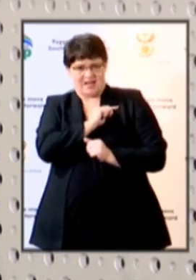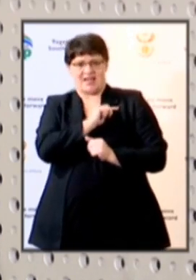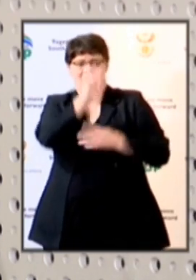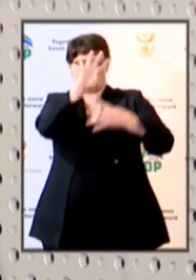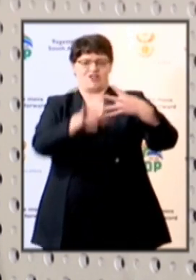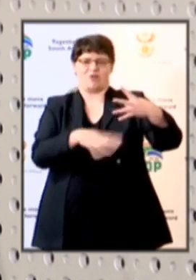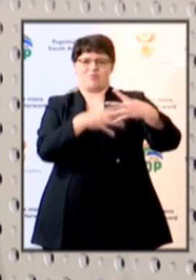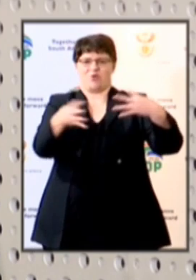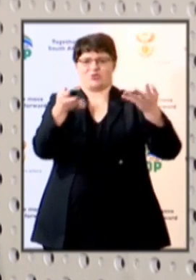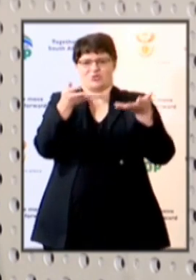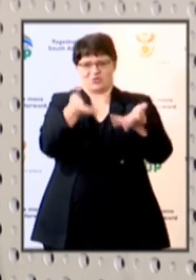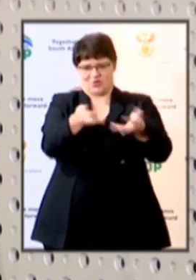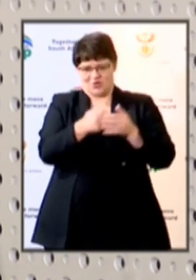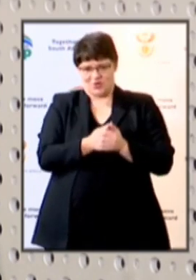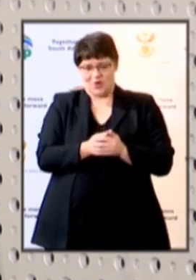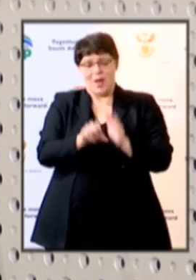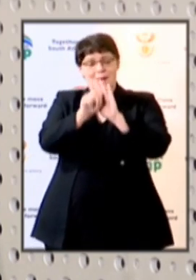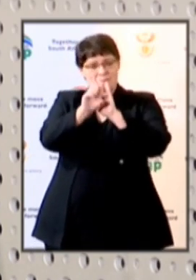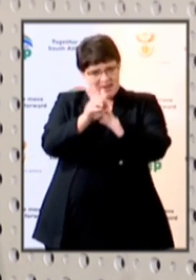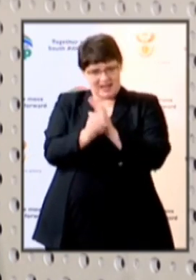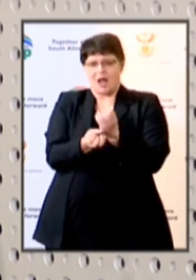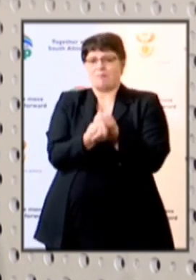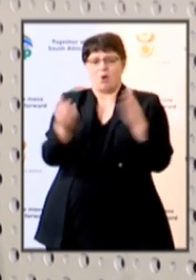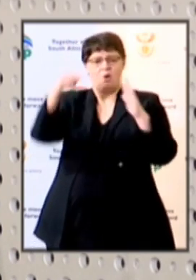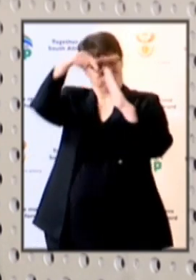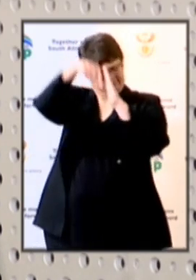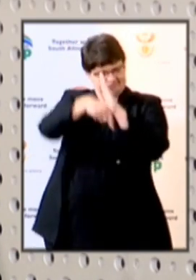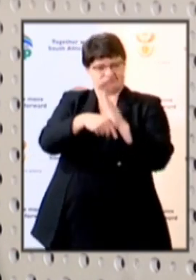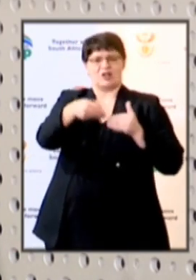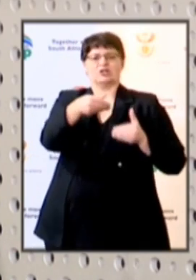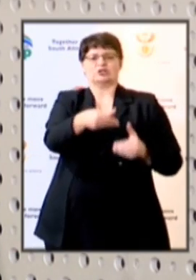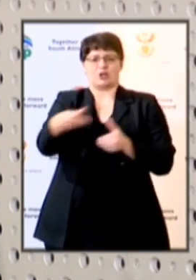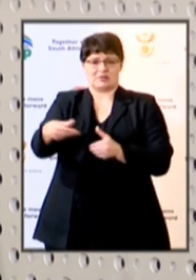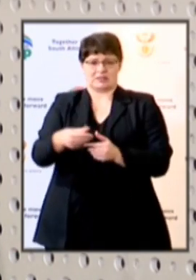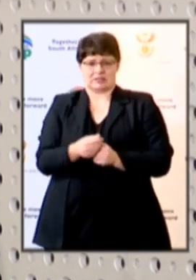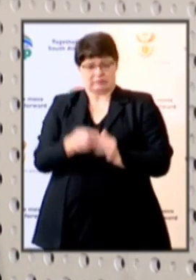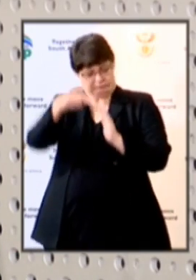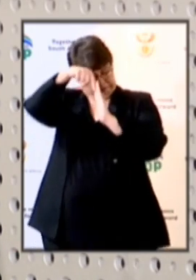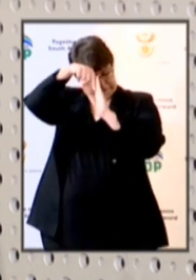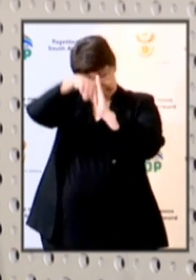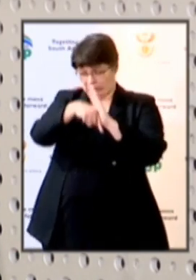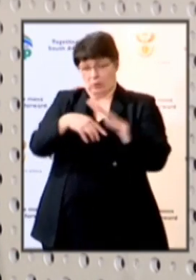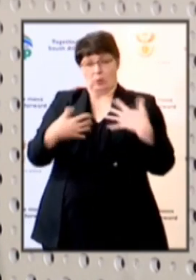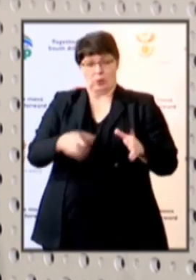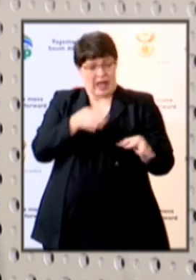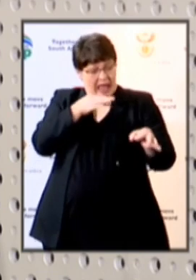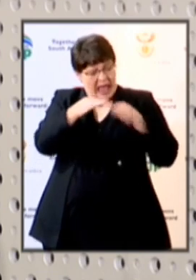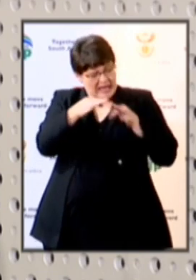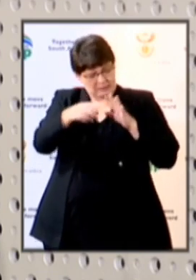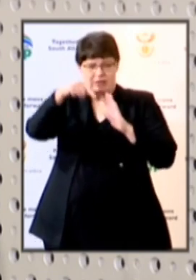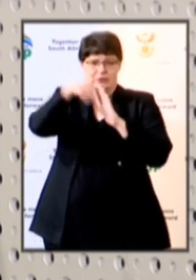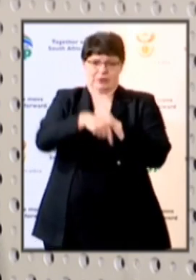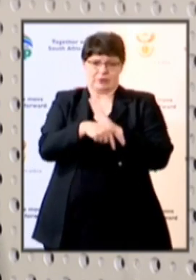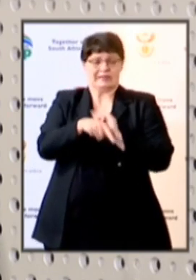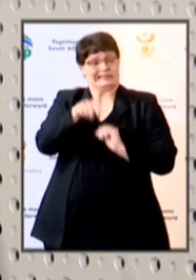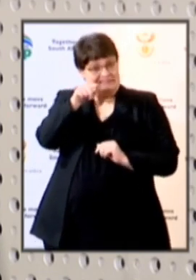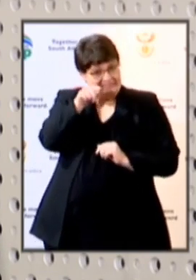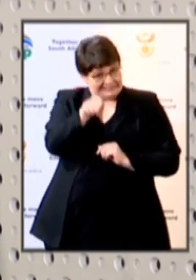indicated, members of the media will be getting more detailed documents. They're quite detailed, and they will be the